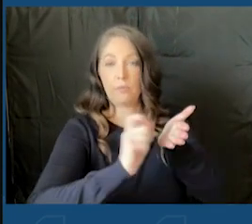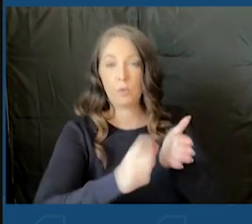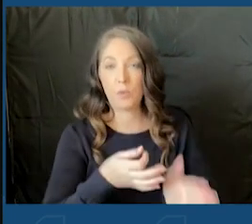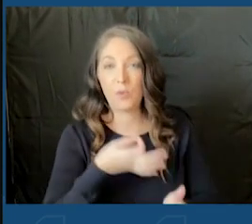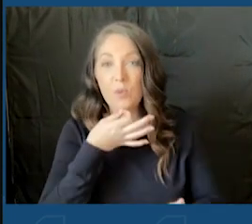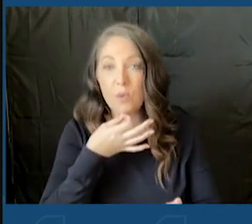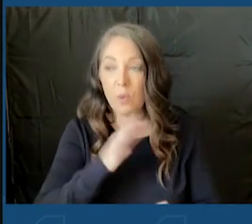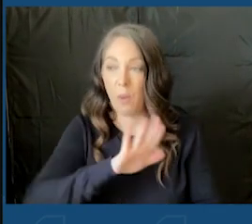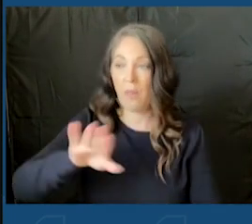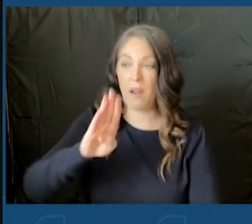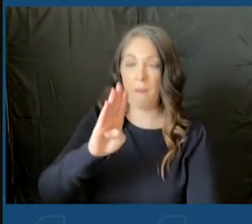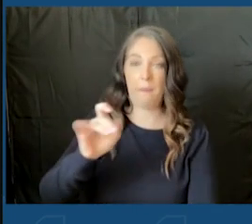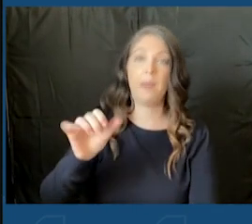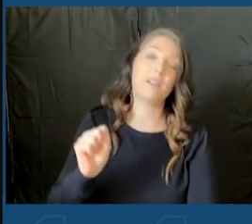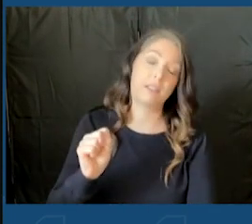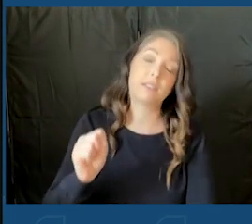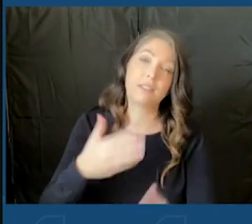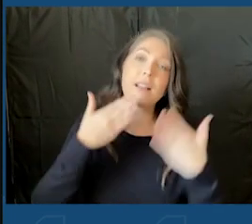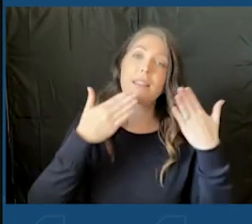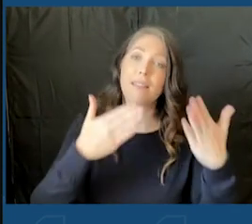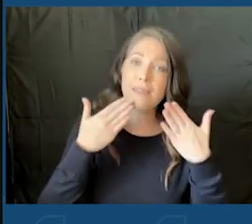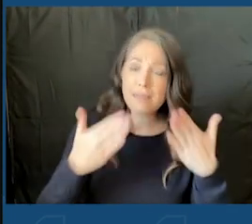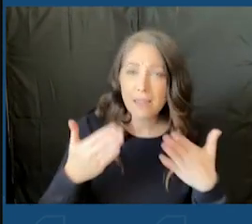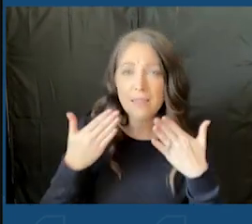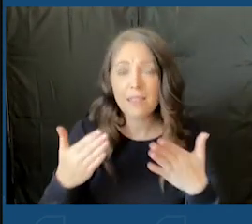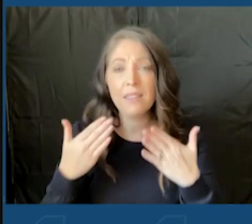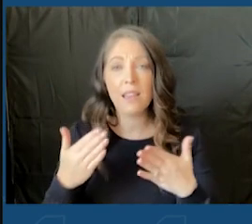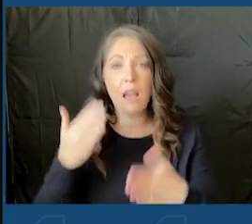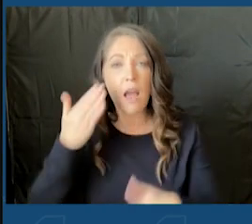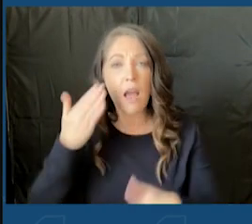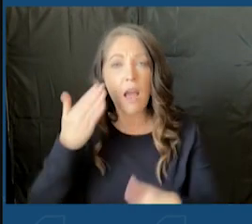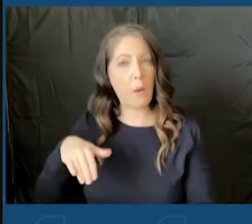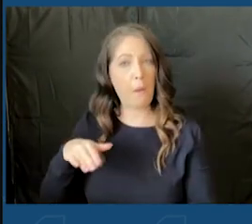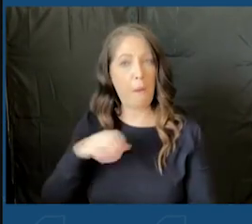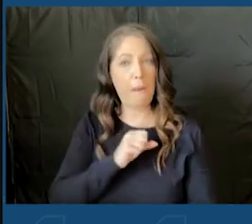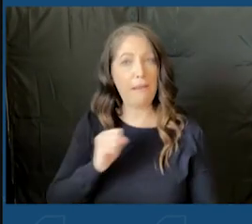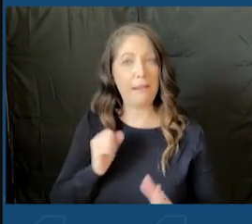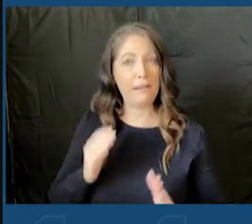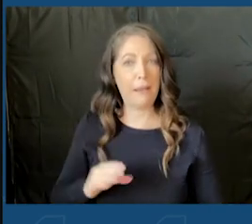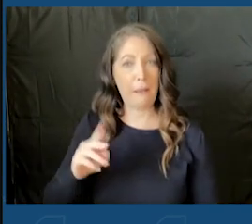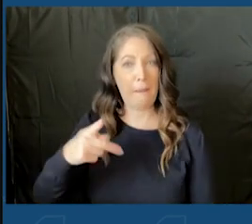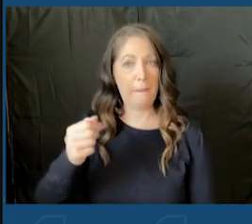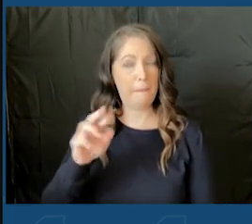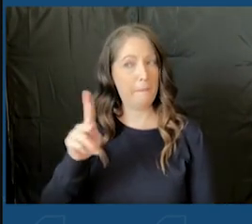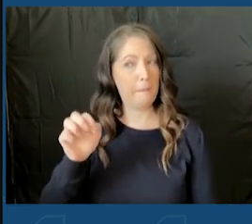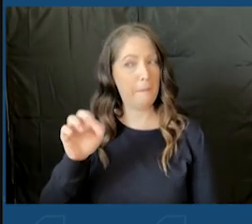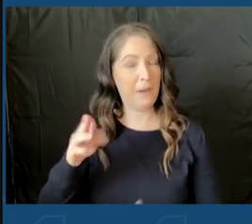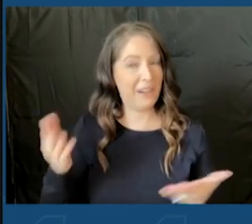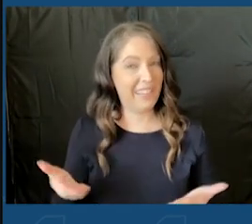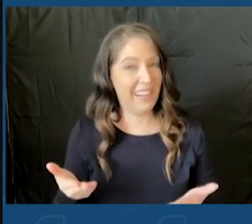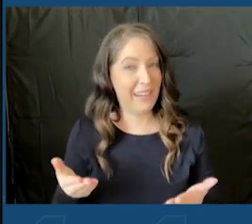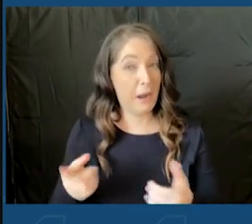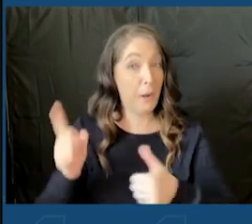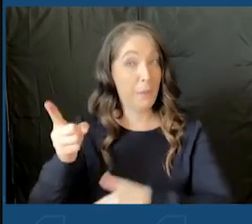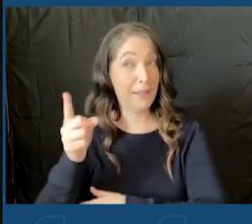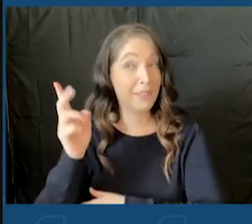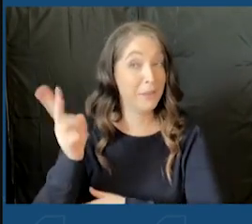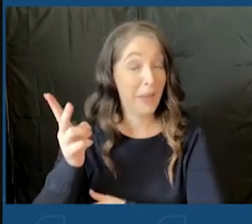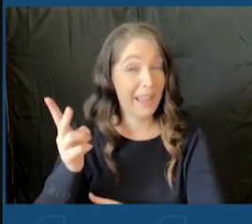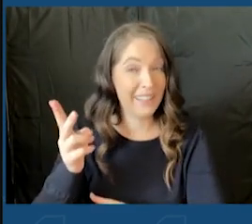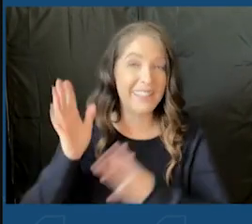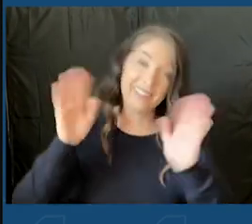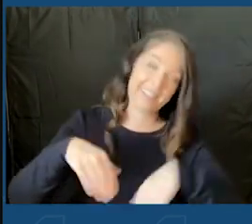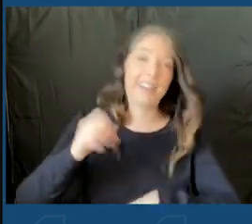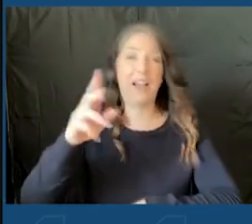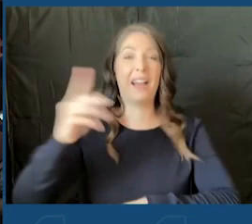on. So thank you very much, and I don't know if Senator Parker's here next. All right, going once, going twice, then I'll bring